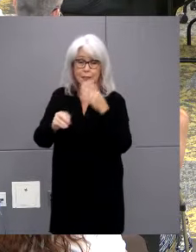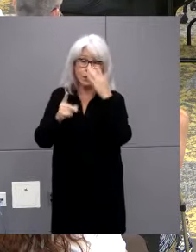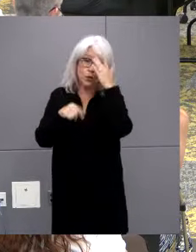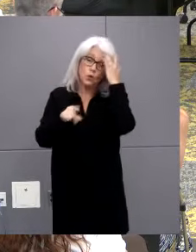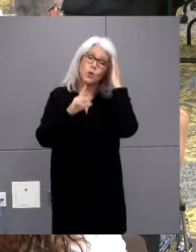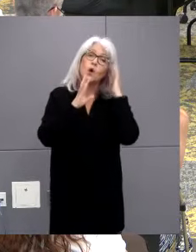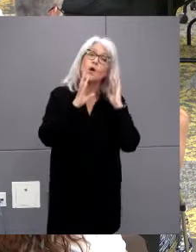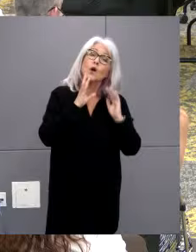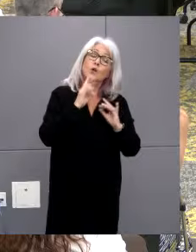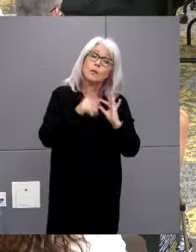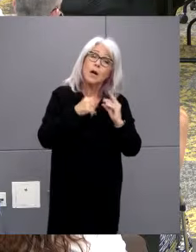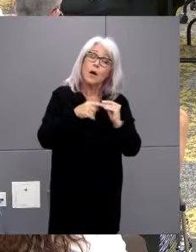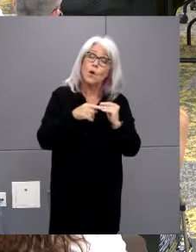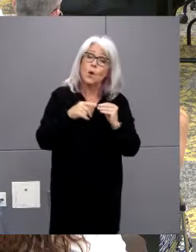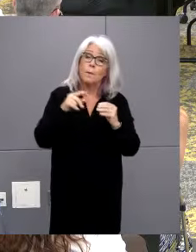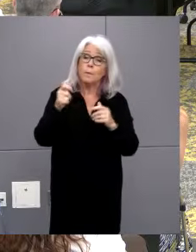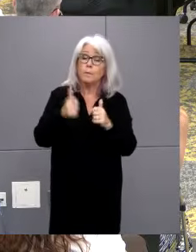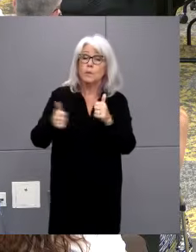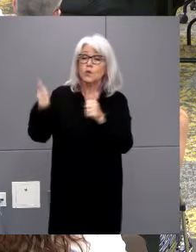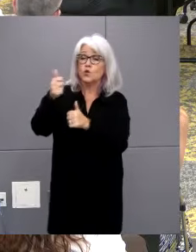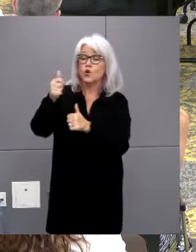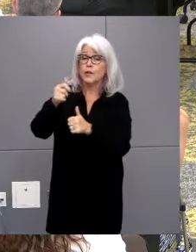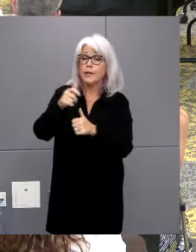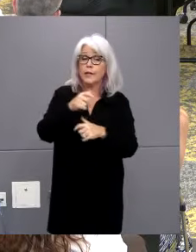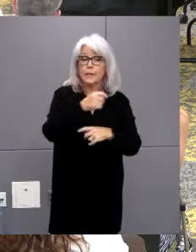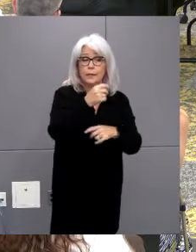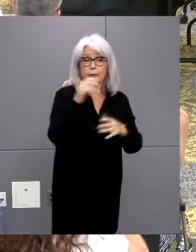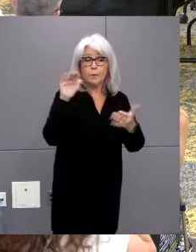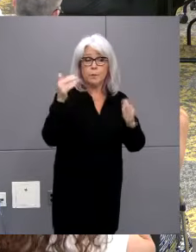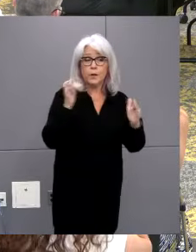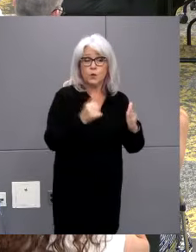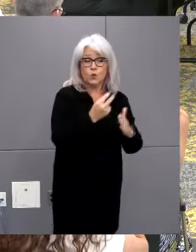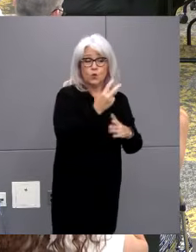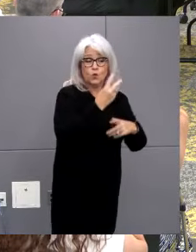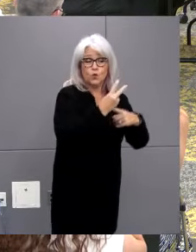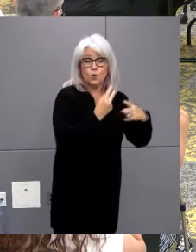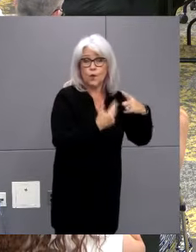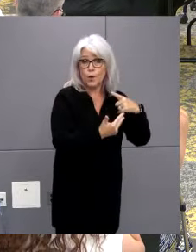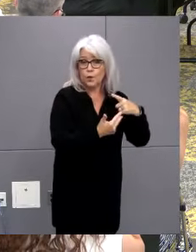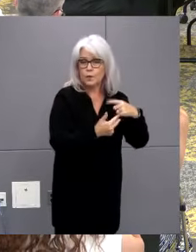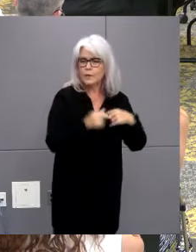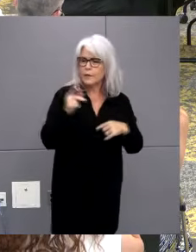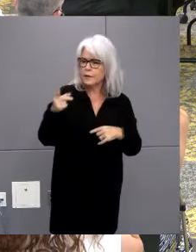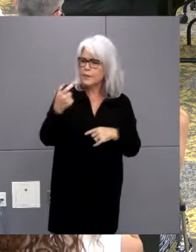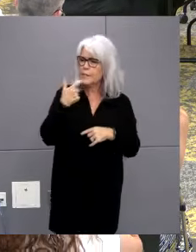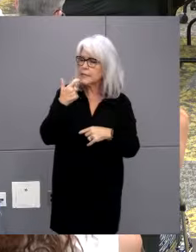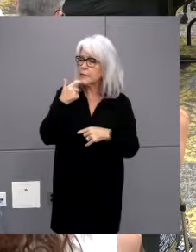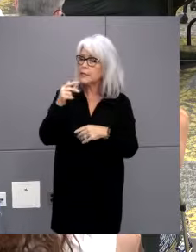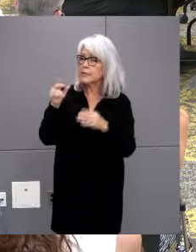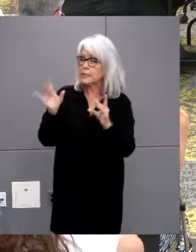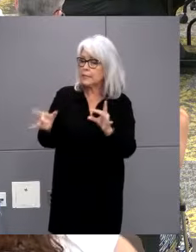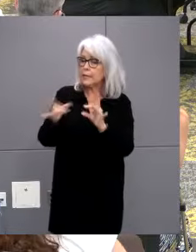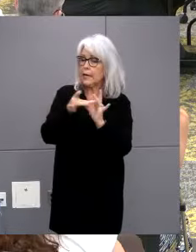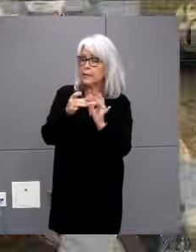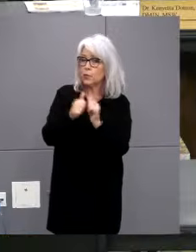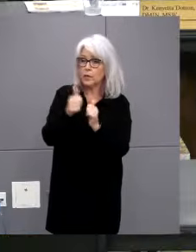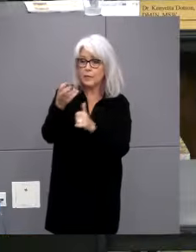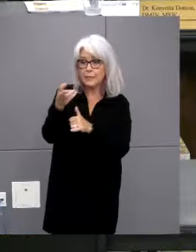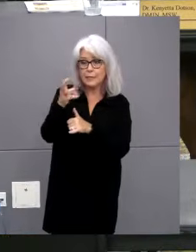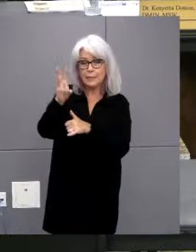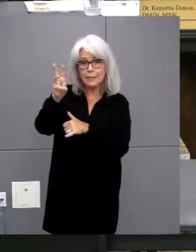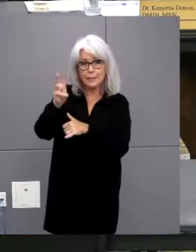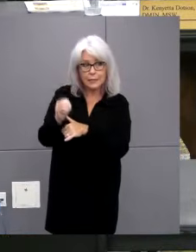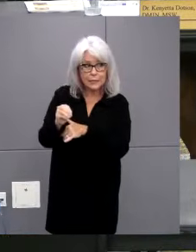majority versus 2/3. Well, it says that this amendment also makes reference to 1660, and then it